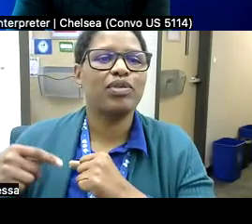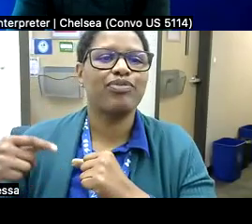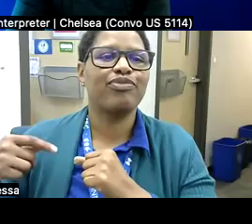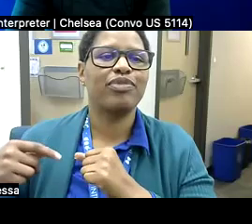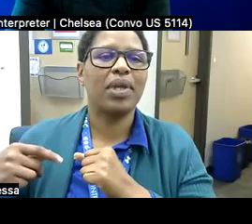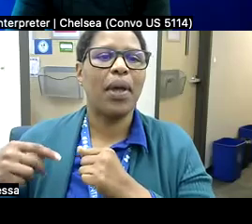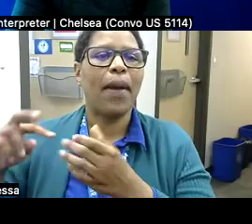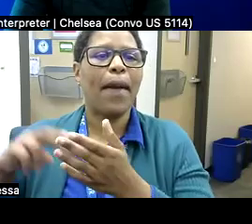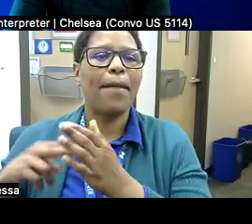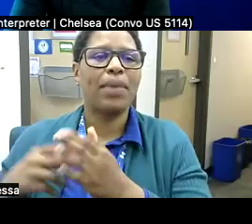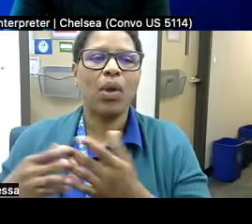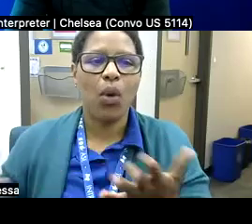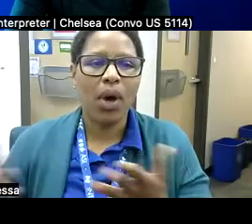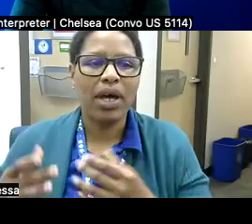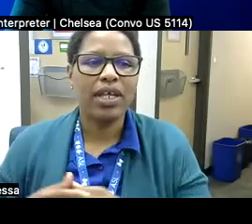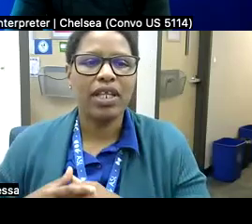Yes, the cavity, yep.